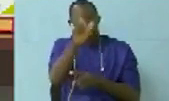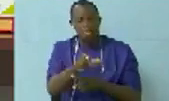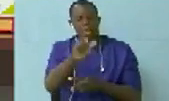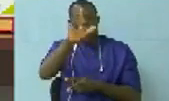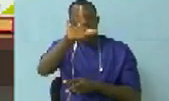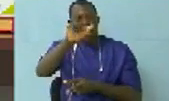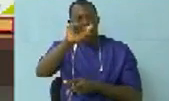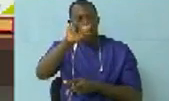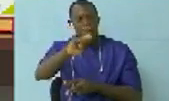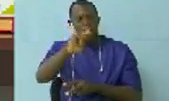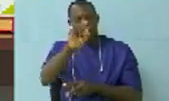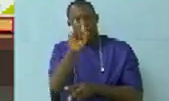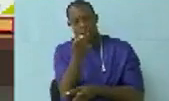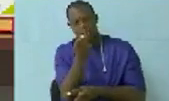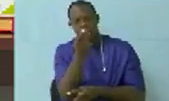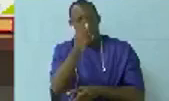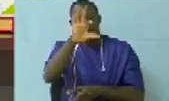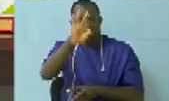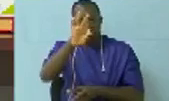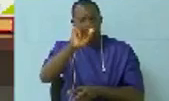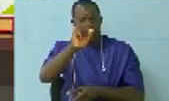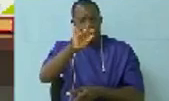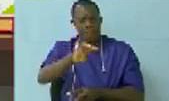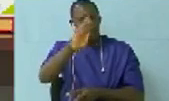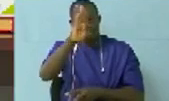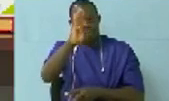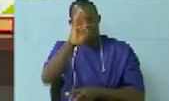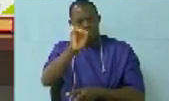Langton Tambala, Murujata.